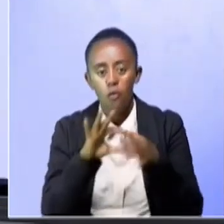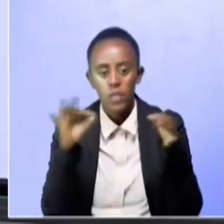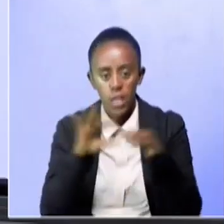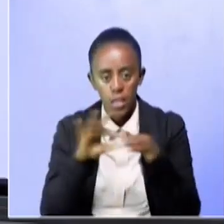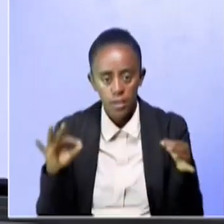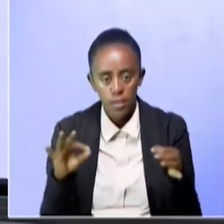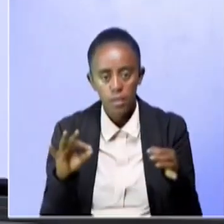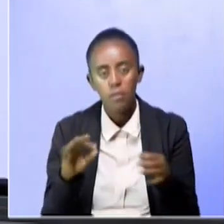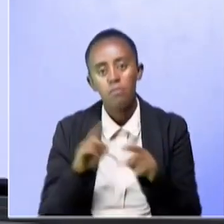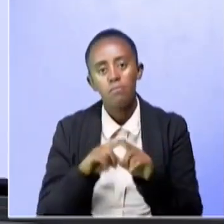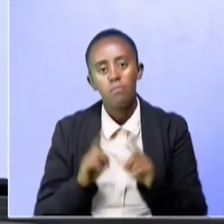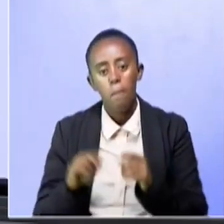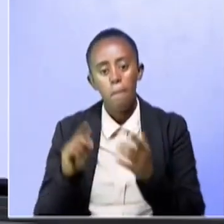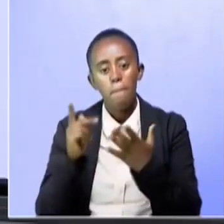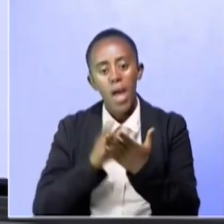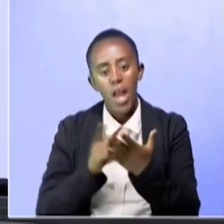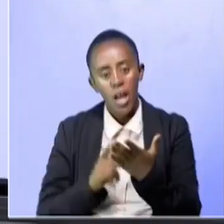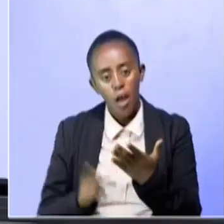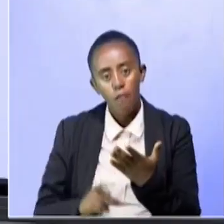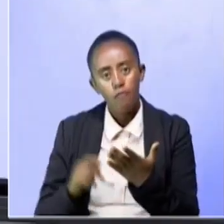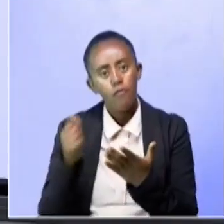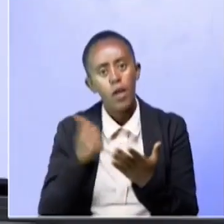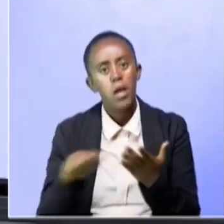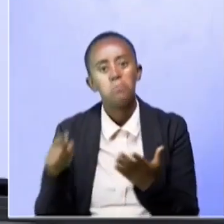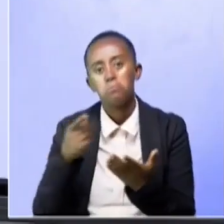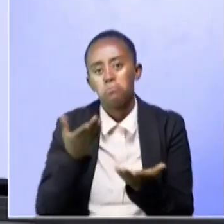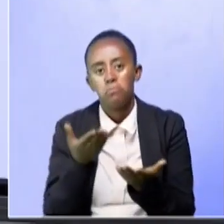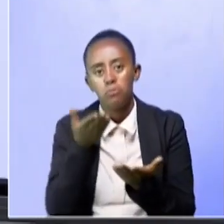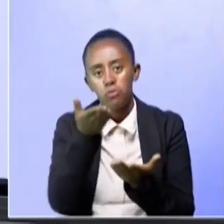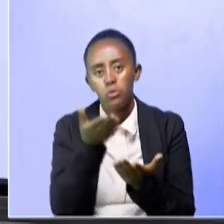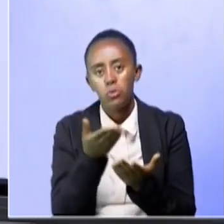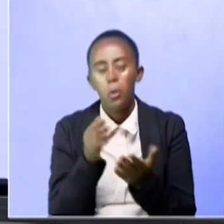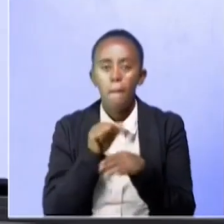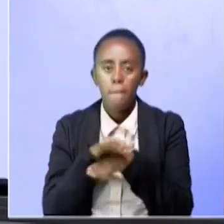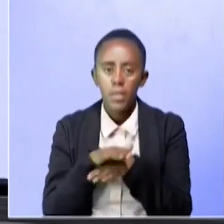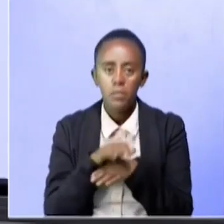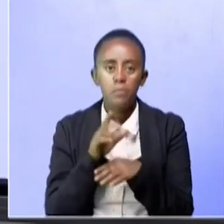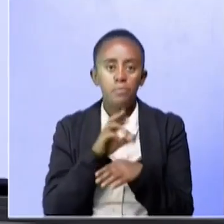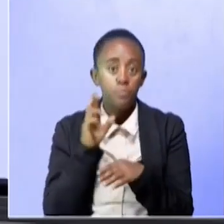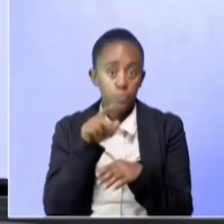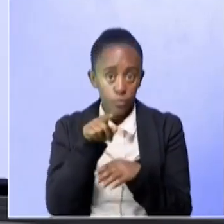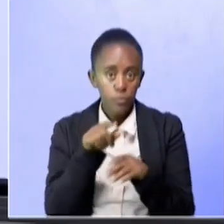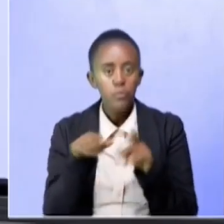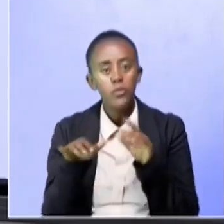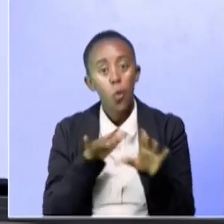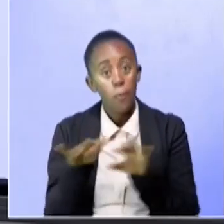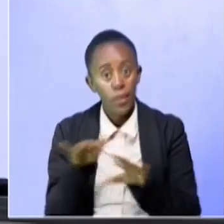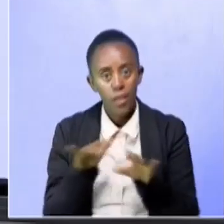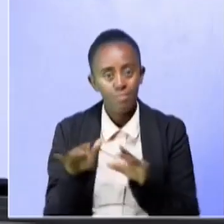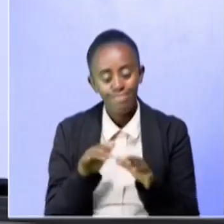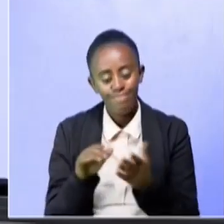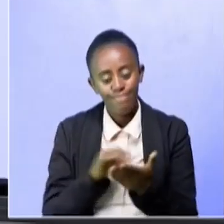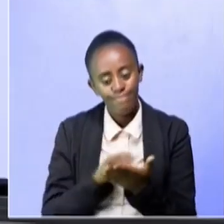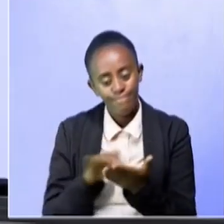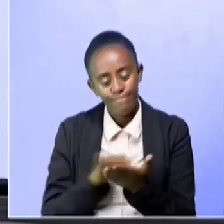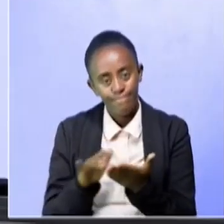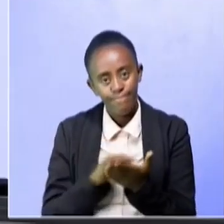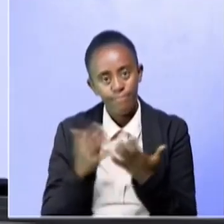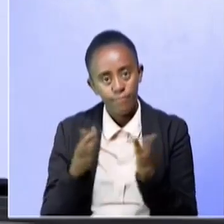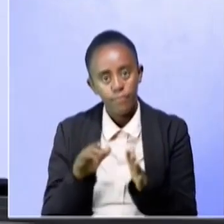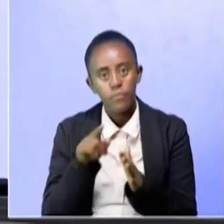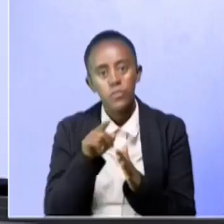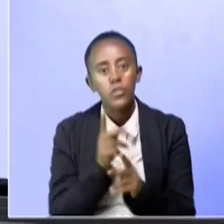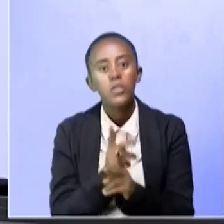or it may be paragraph or any kind of message in your computer. So till you are keeping it